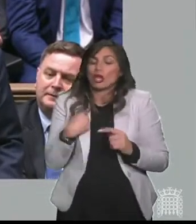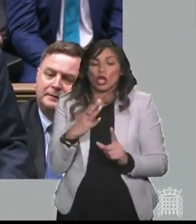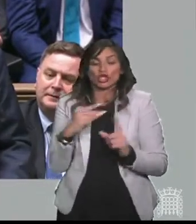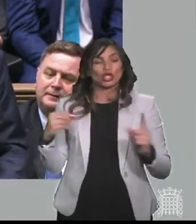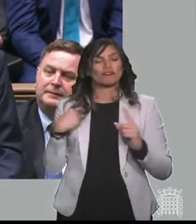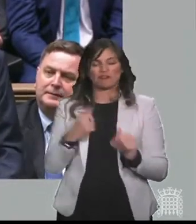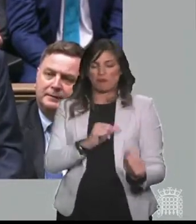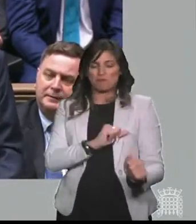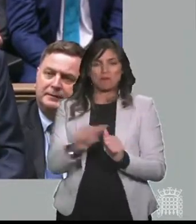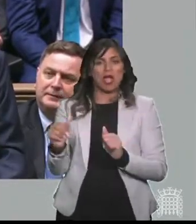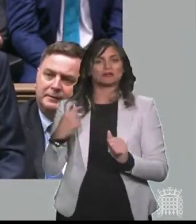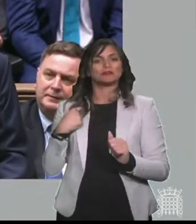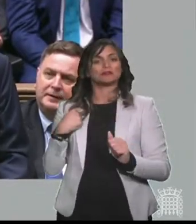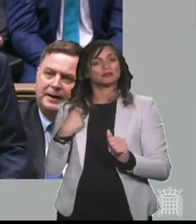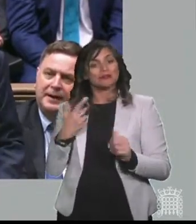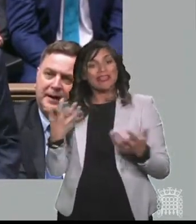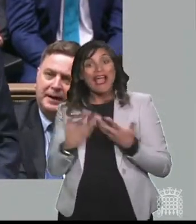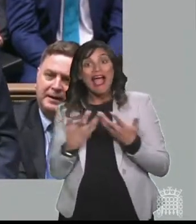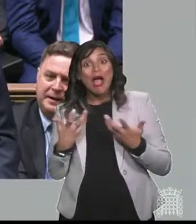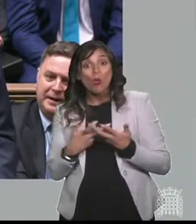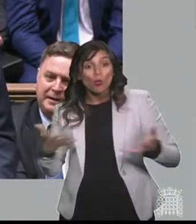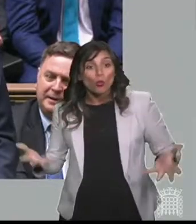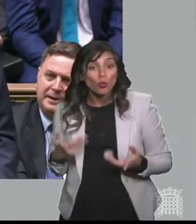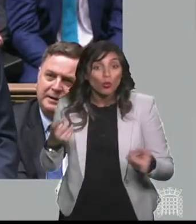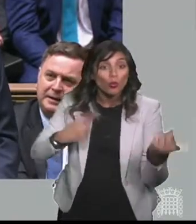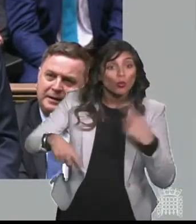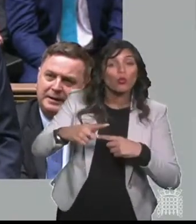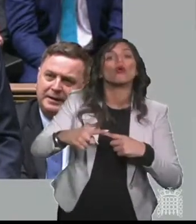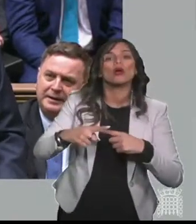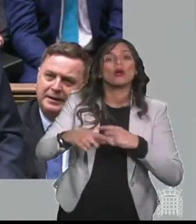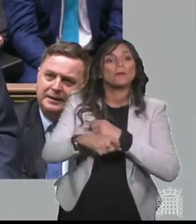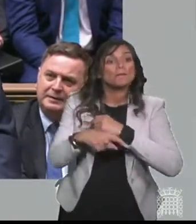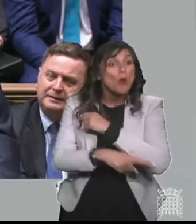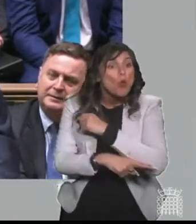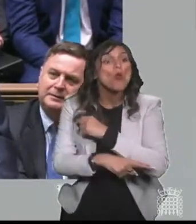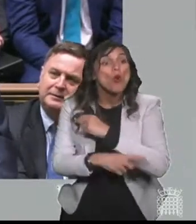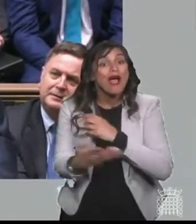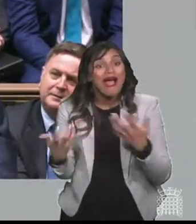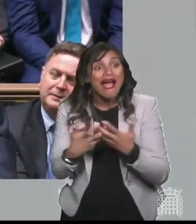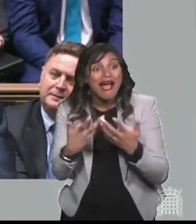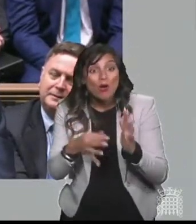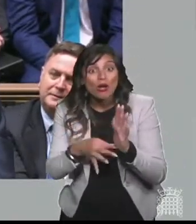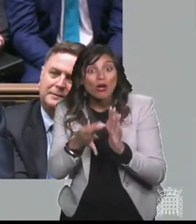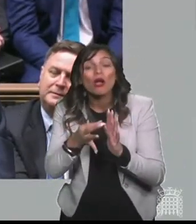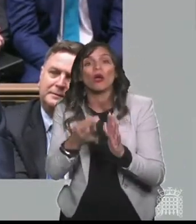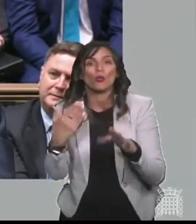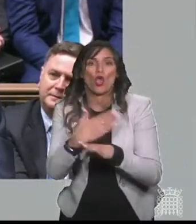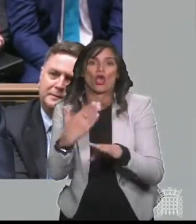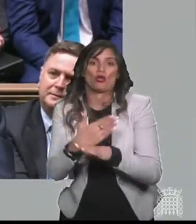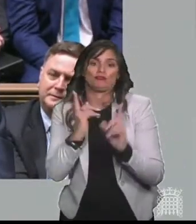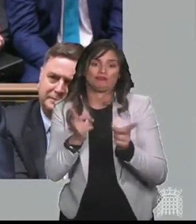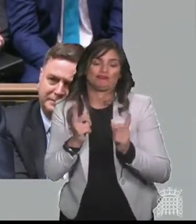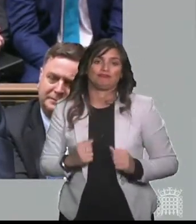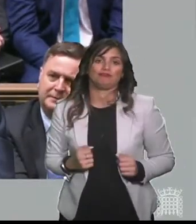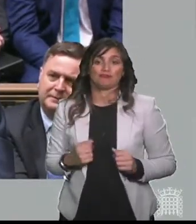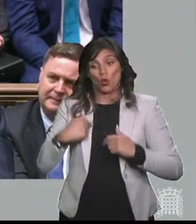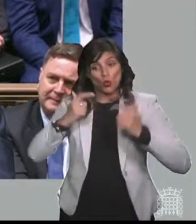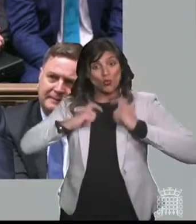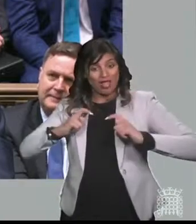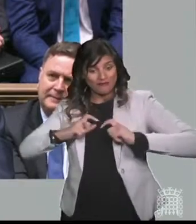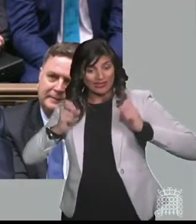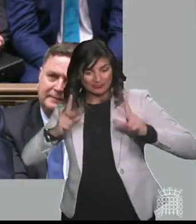tackle poverty is through work. By reforming the welfare system, reducing